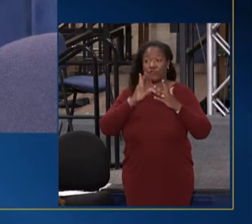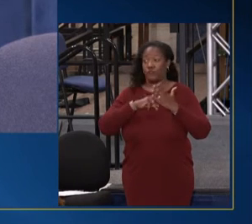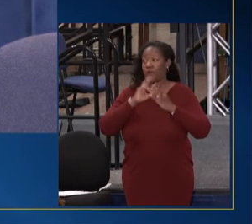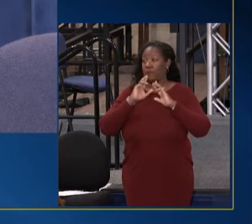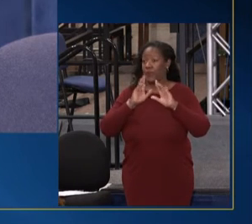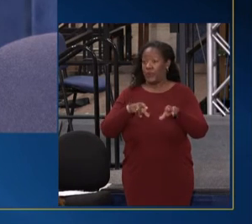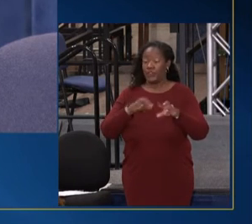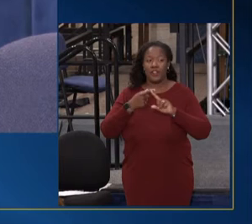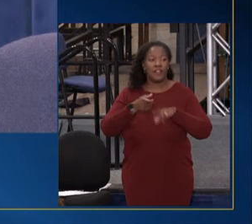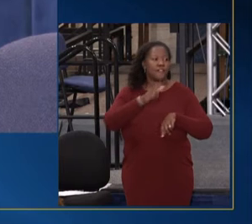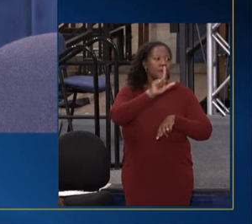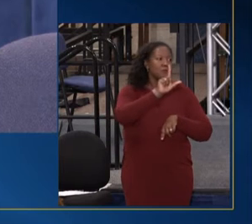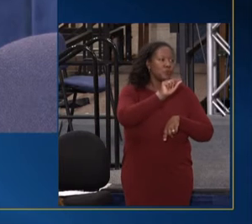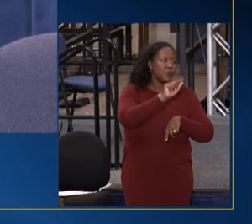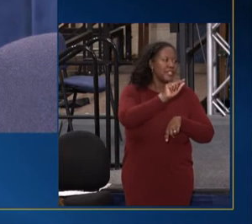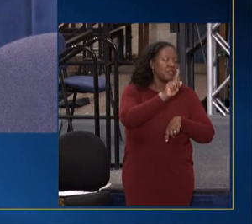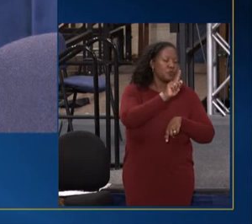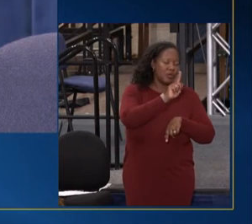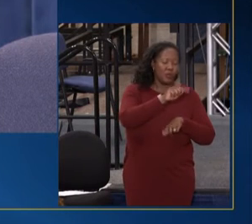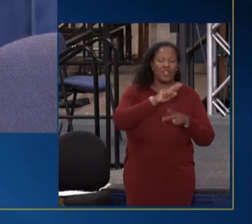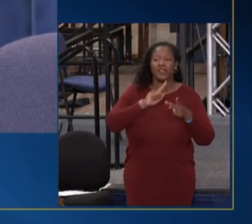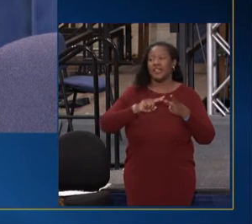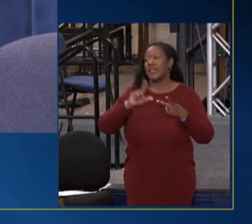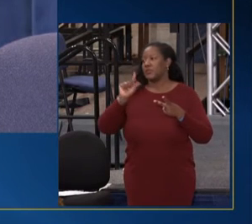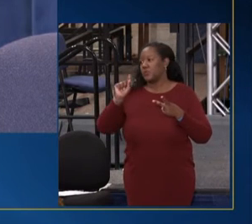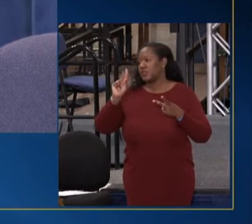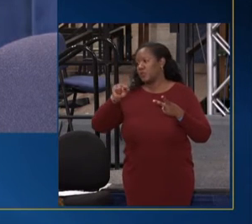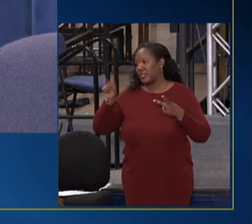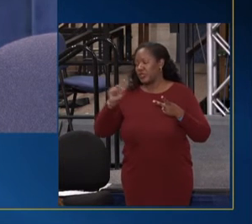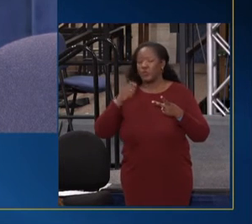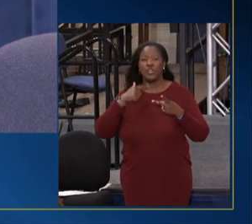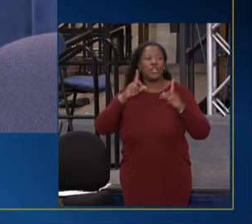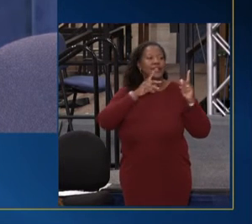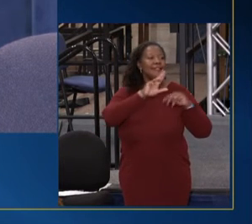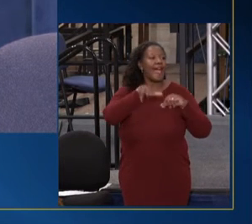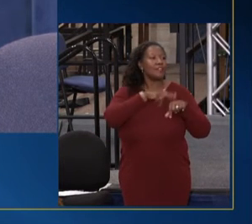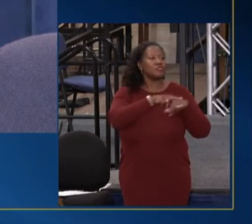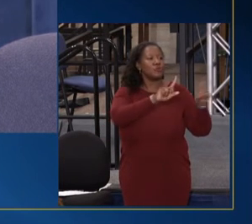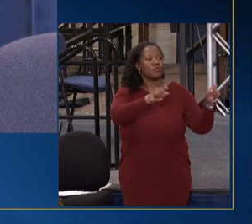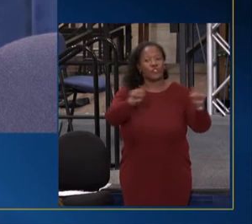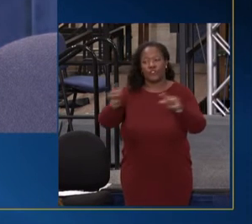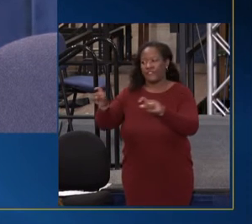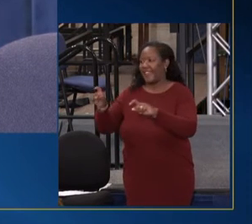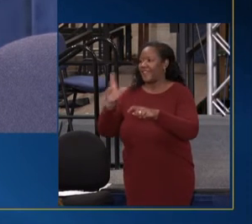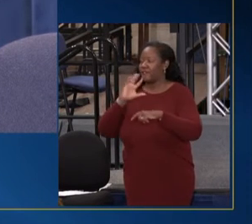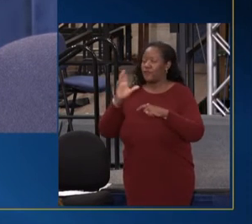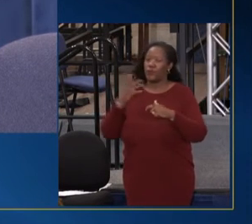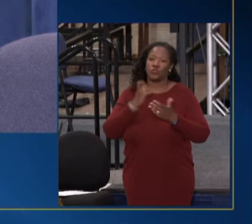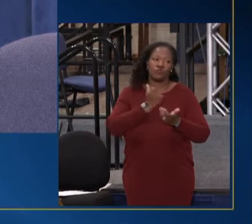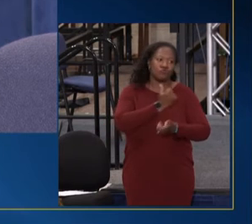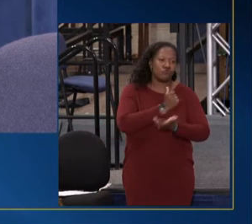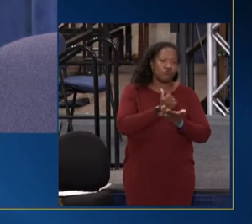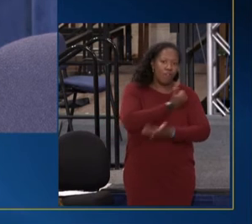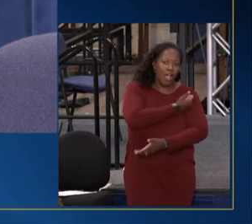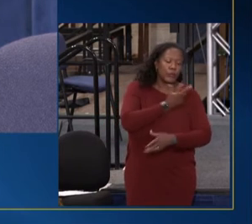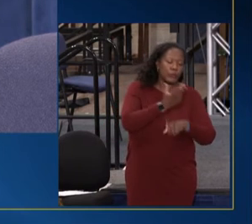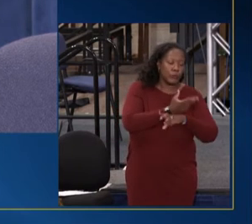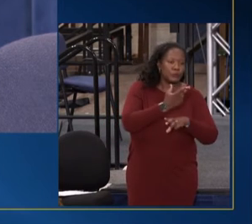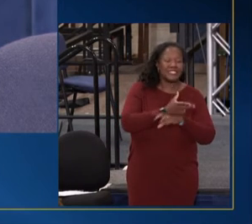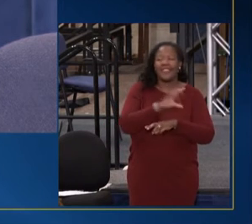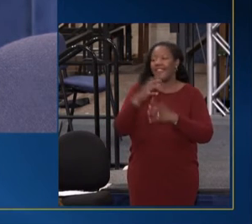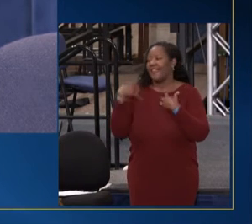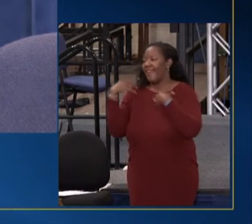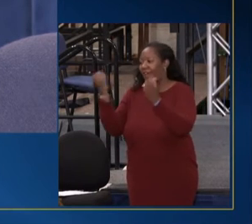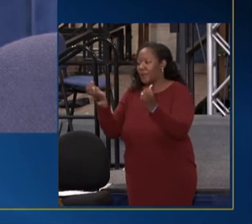our 2021 and 2022 National Survey on Drug Use and Health, or what we call NISDA. NISDA is a household survey